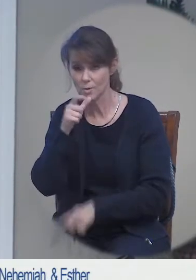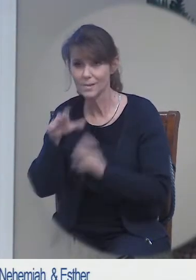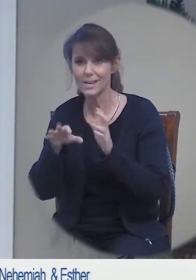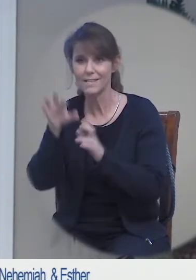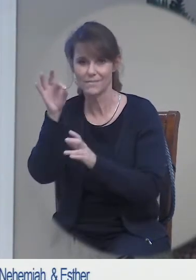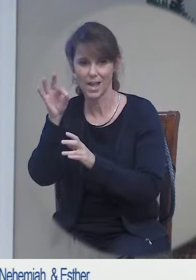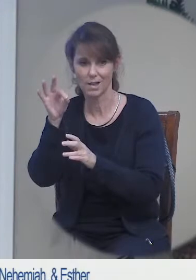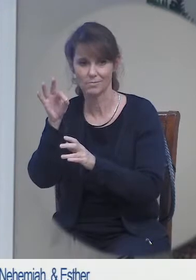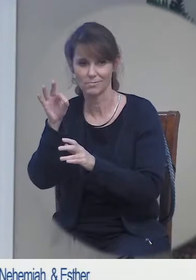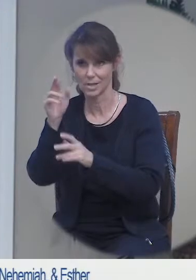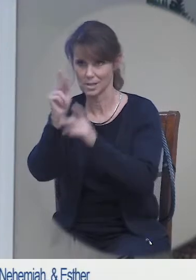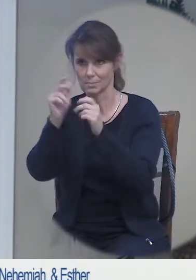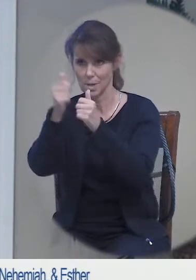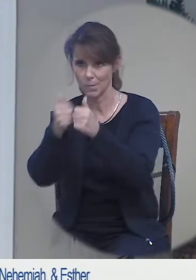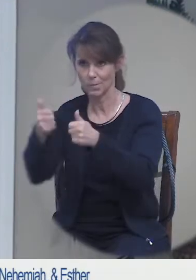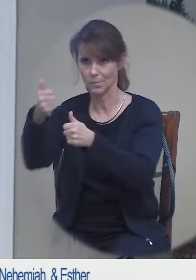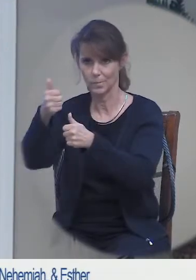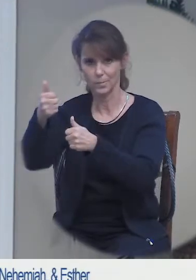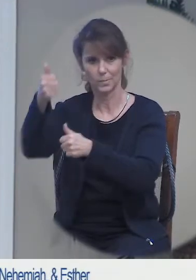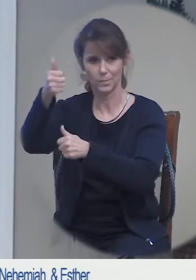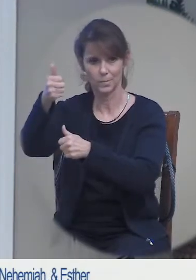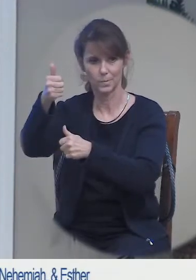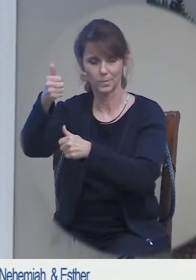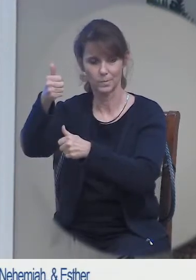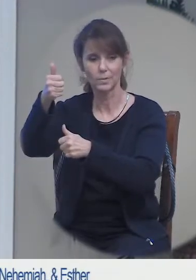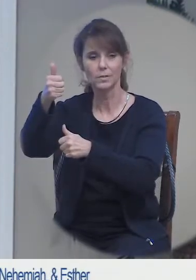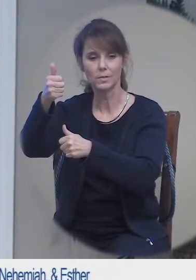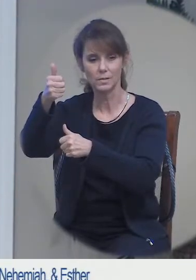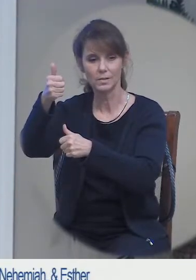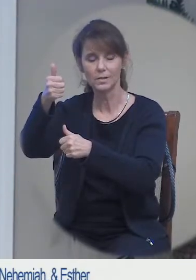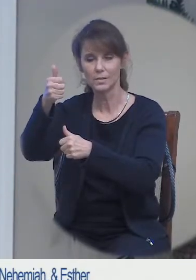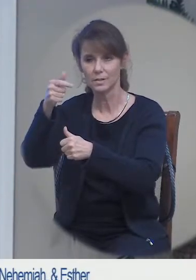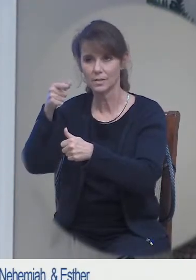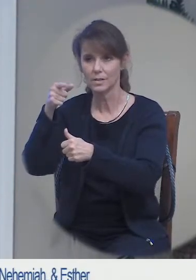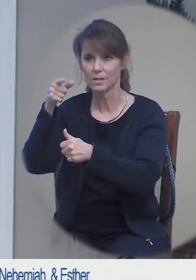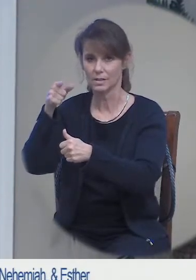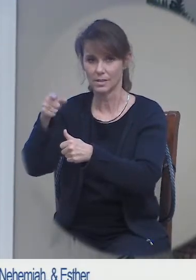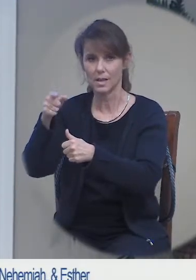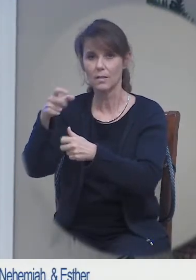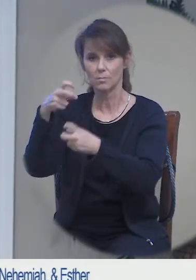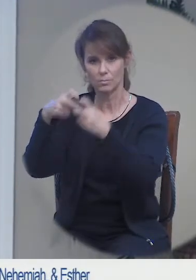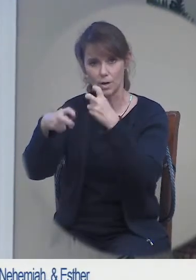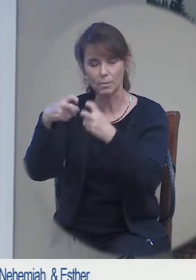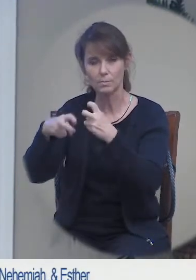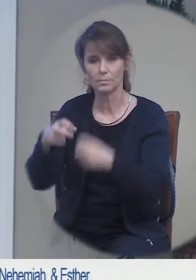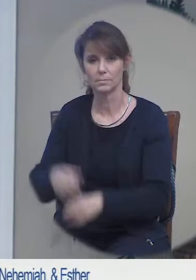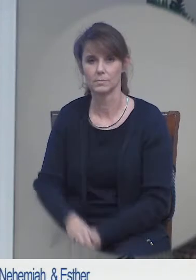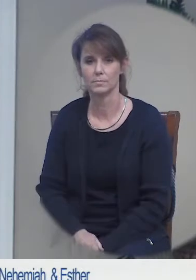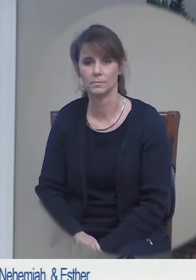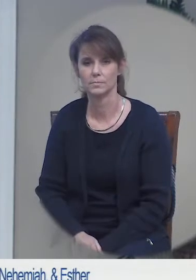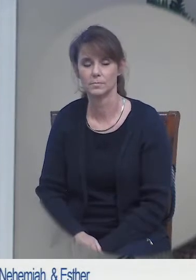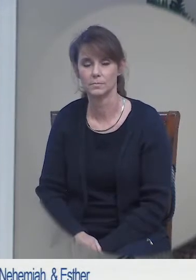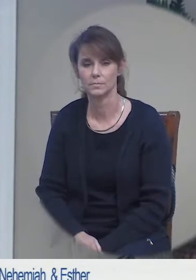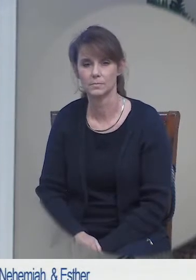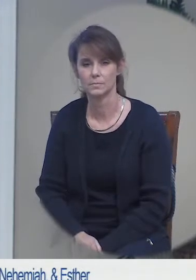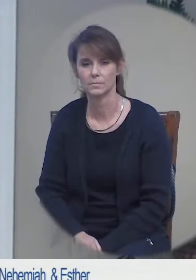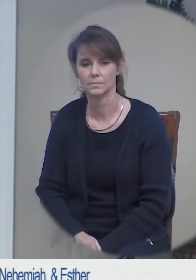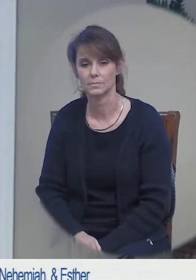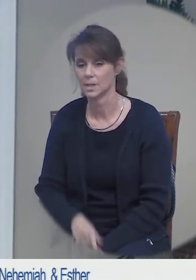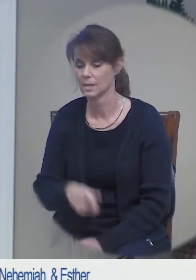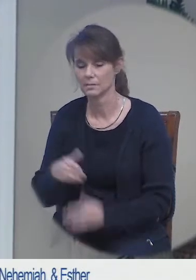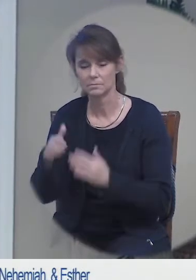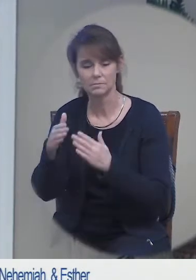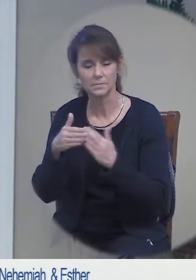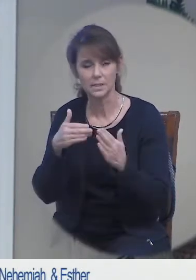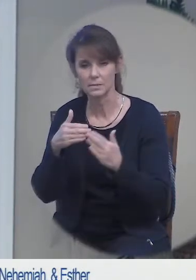people who may come back to him, but that didn't deter Nehemiah from doing what's right, and he